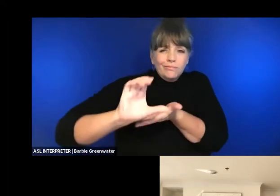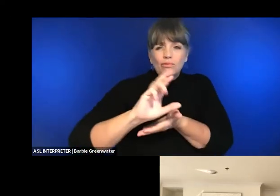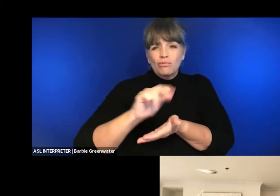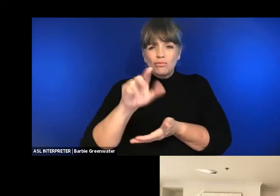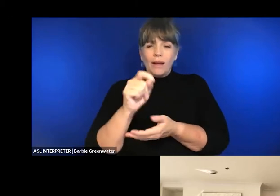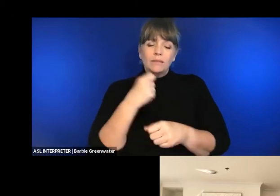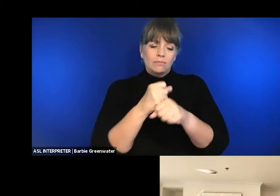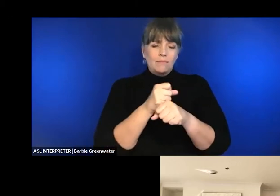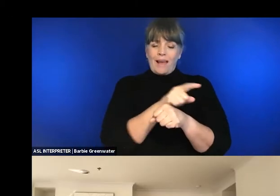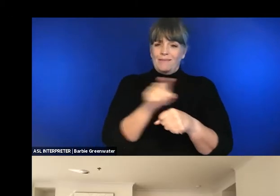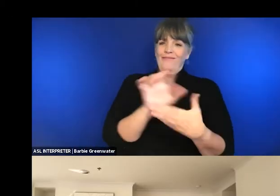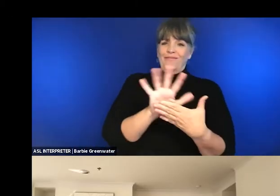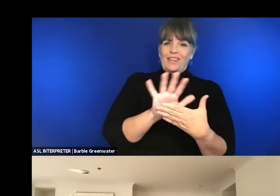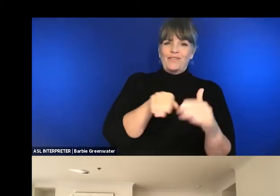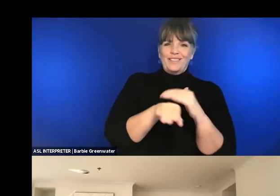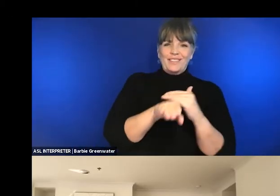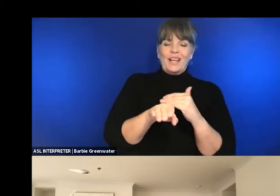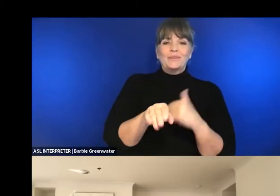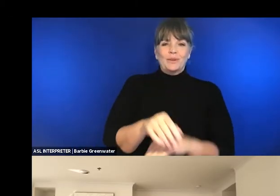Michelle. Cliff?